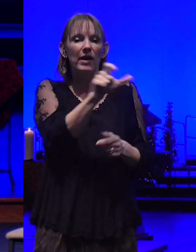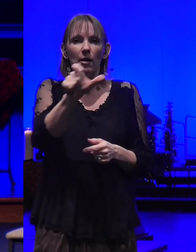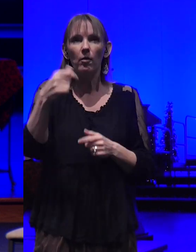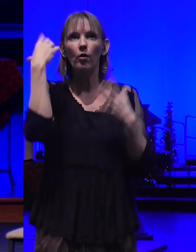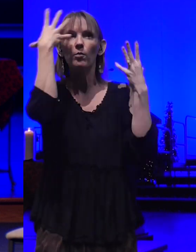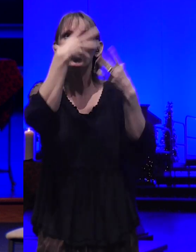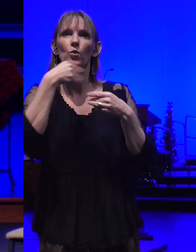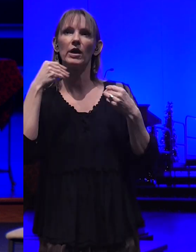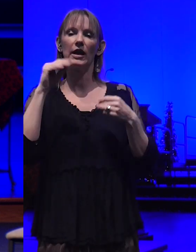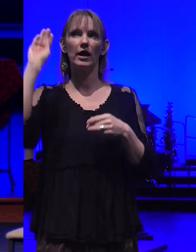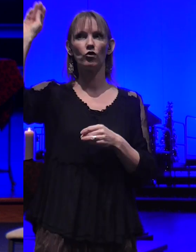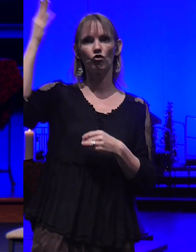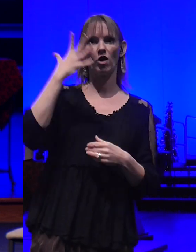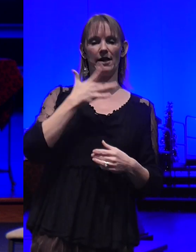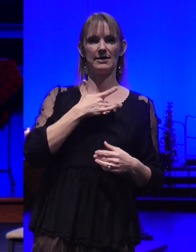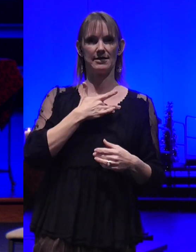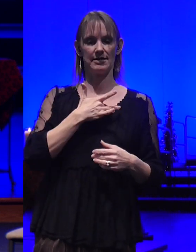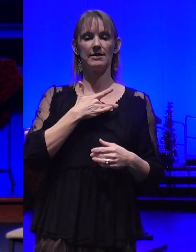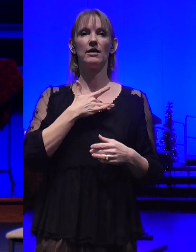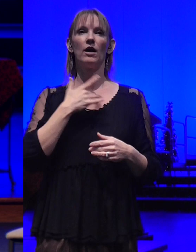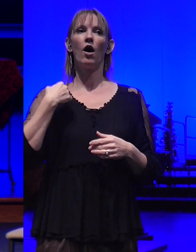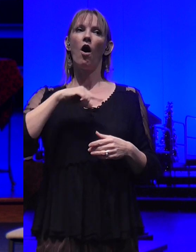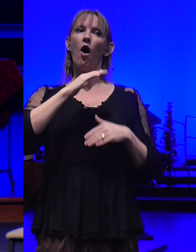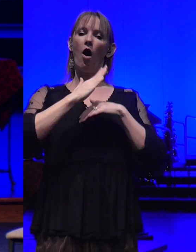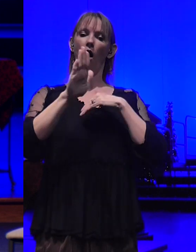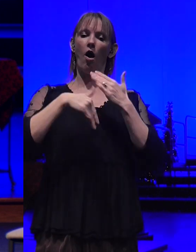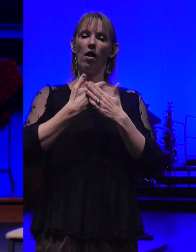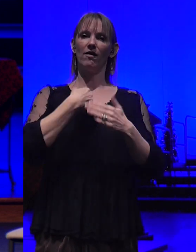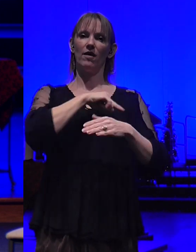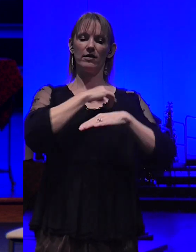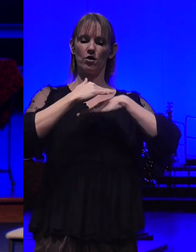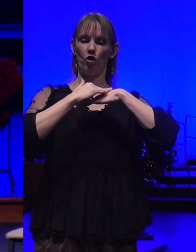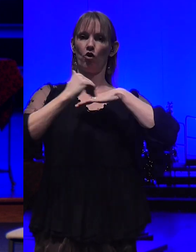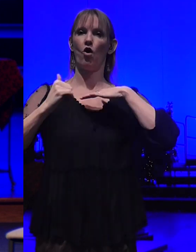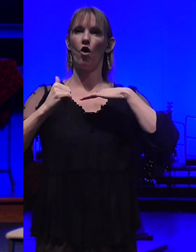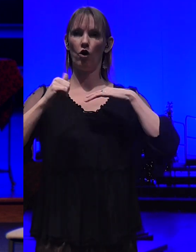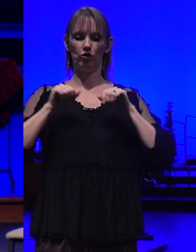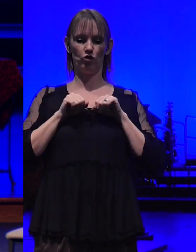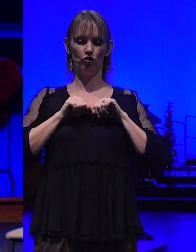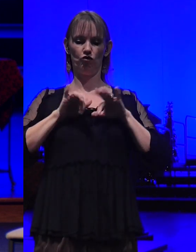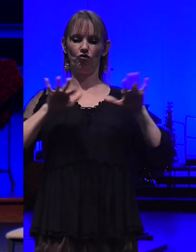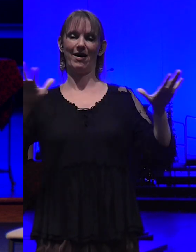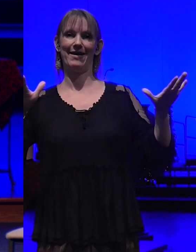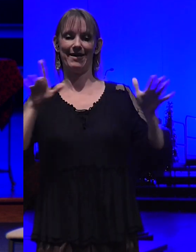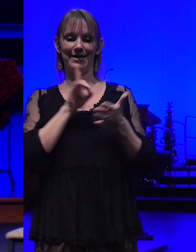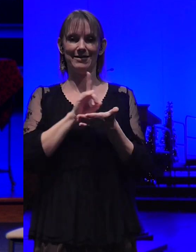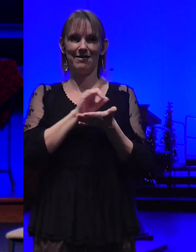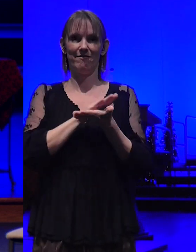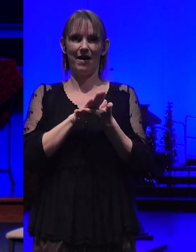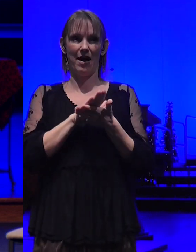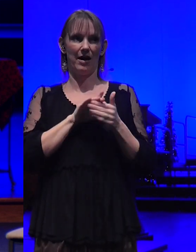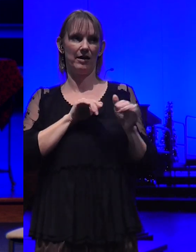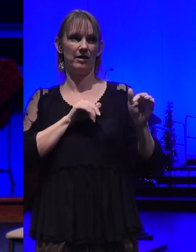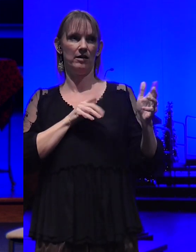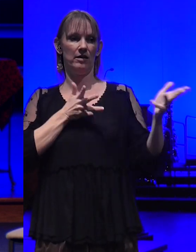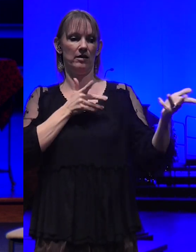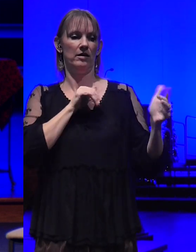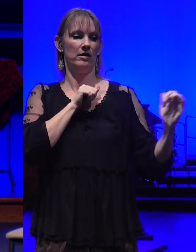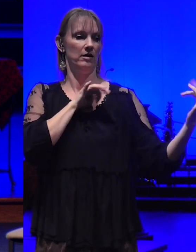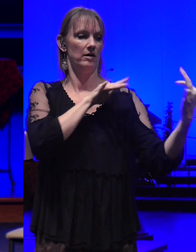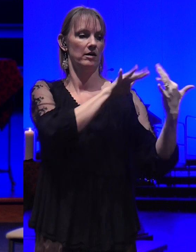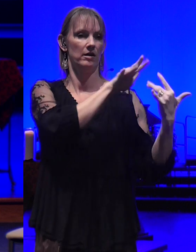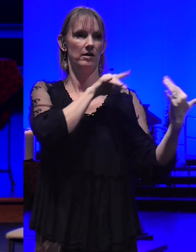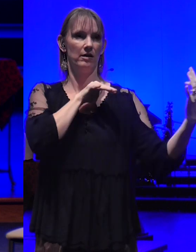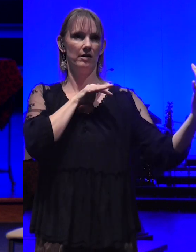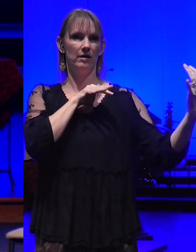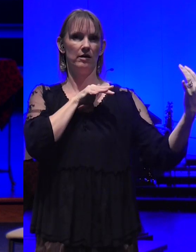of grace. We are all called to radiate the divine presence to one another, with